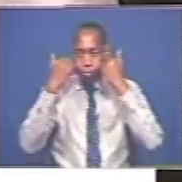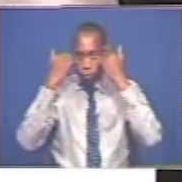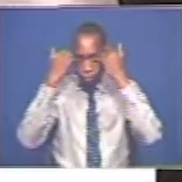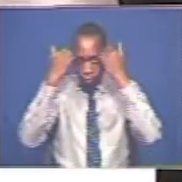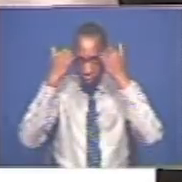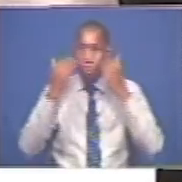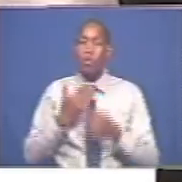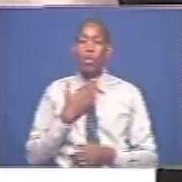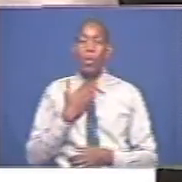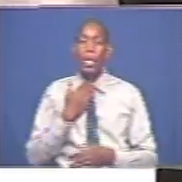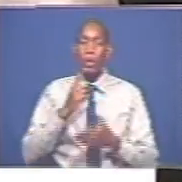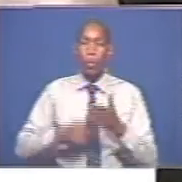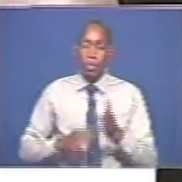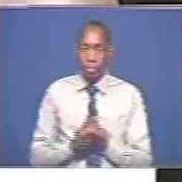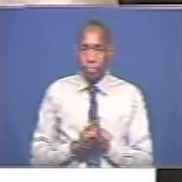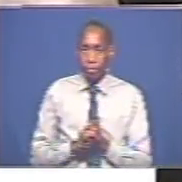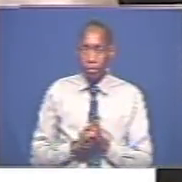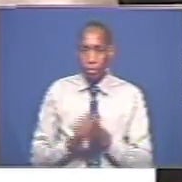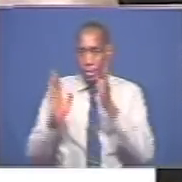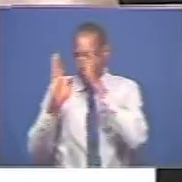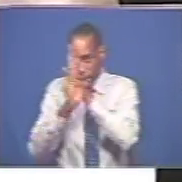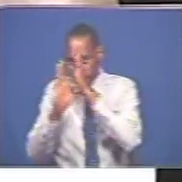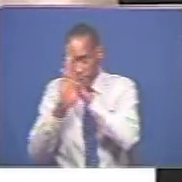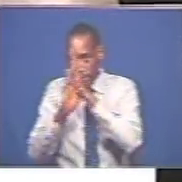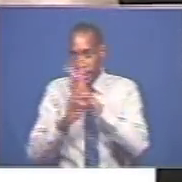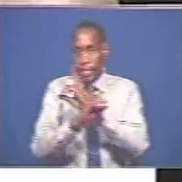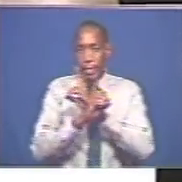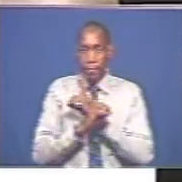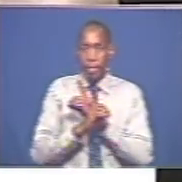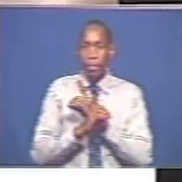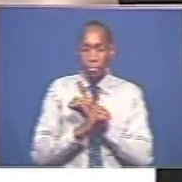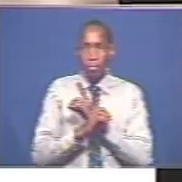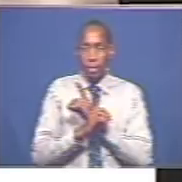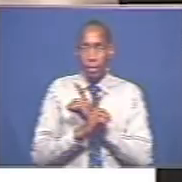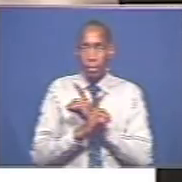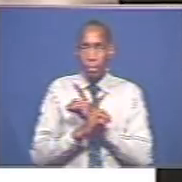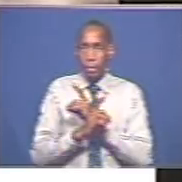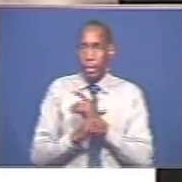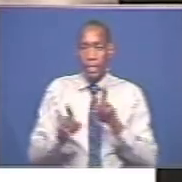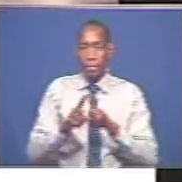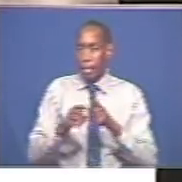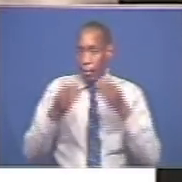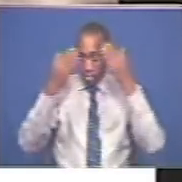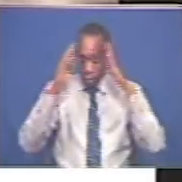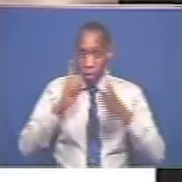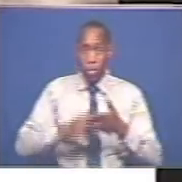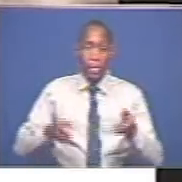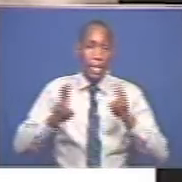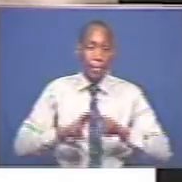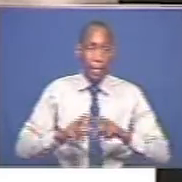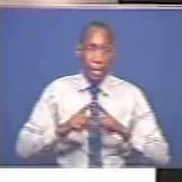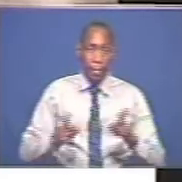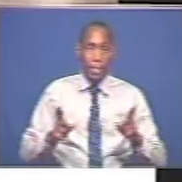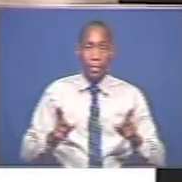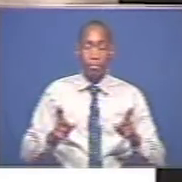some kind of cover-up. Yeah. Mm-hmm. They look for defense mechanisms. Because them too, they don't understand what is happening. But they are